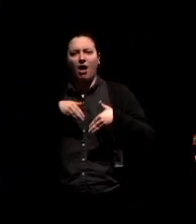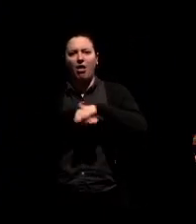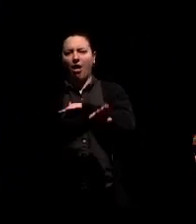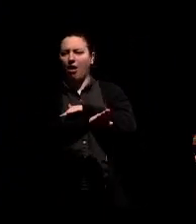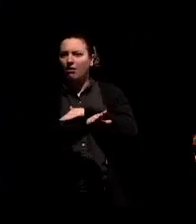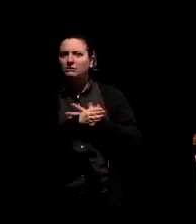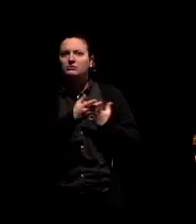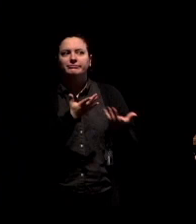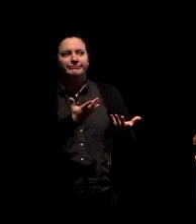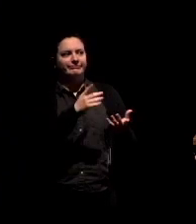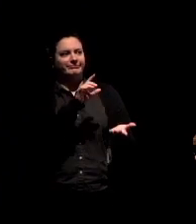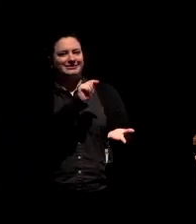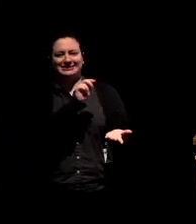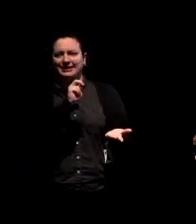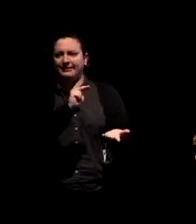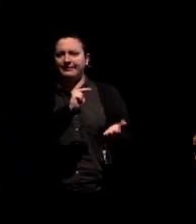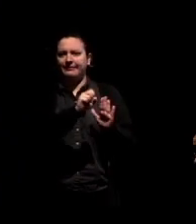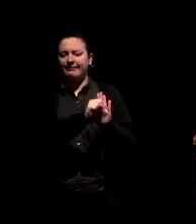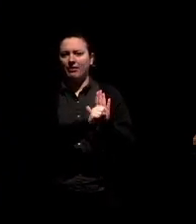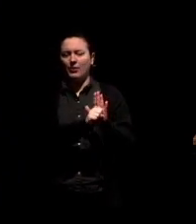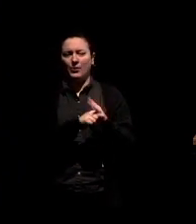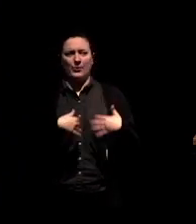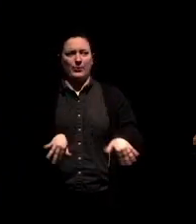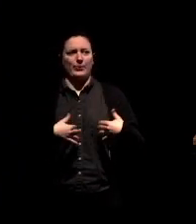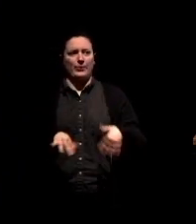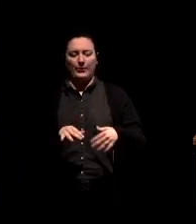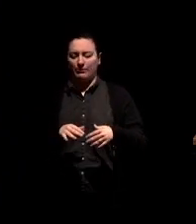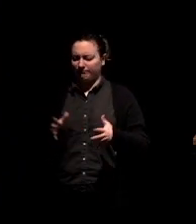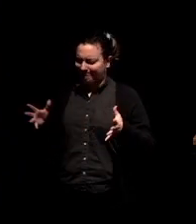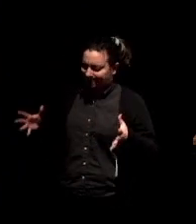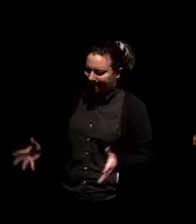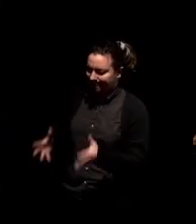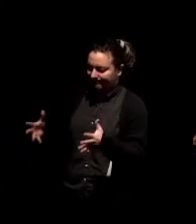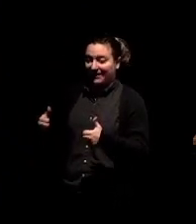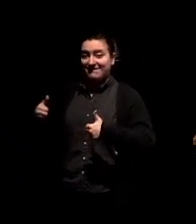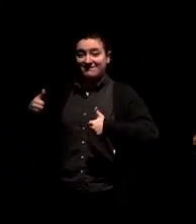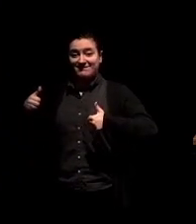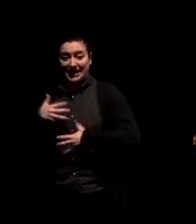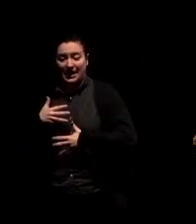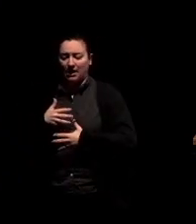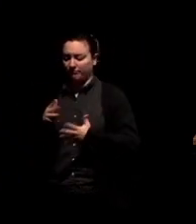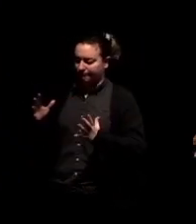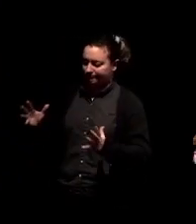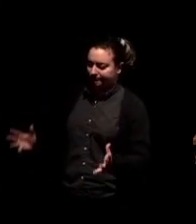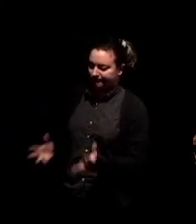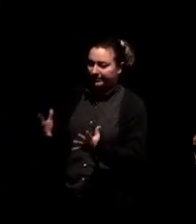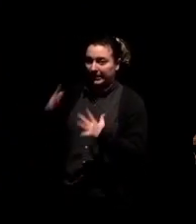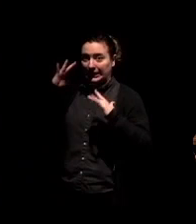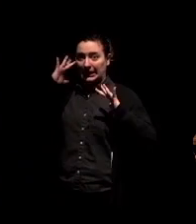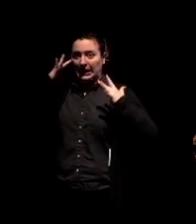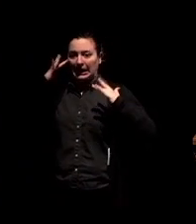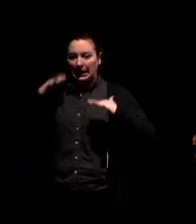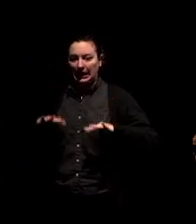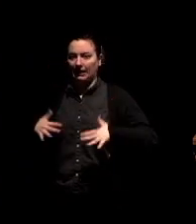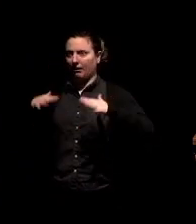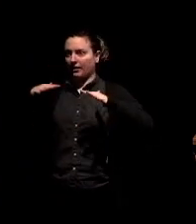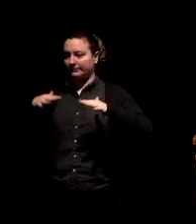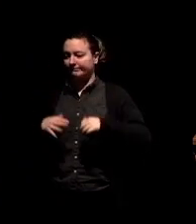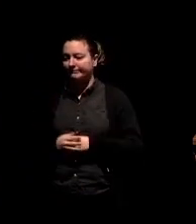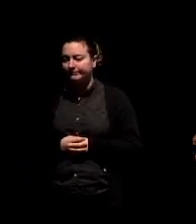that really does trigger fear and anxiety among minoritized populations.